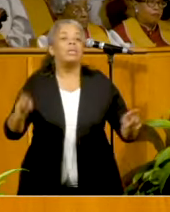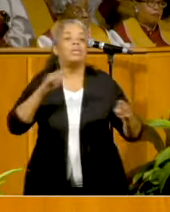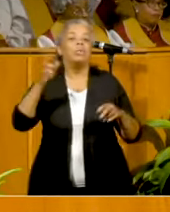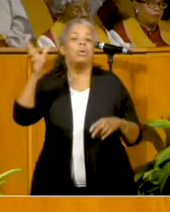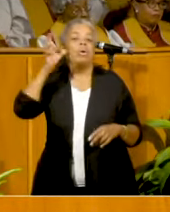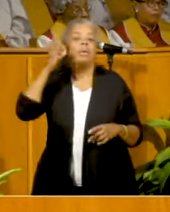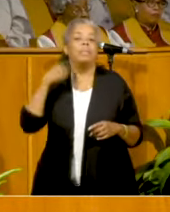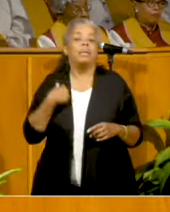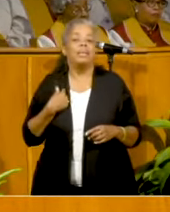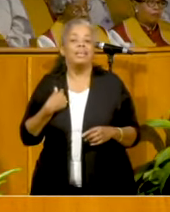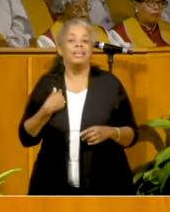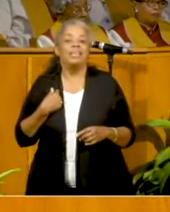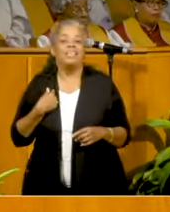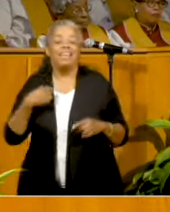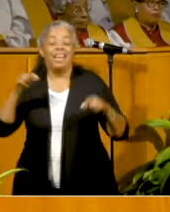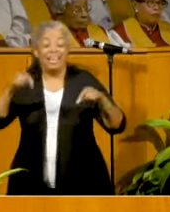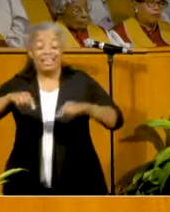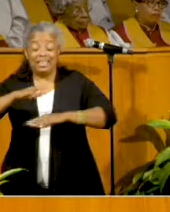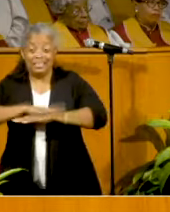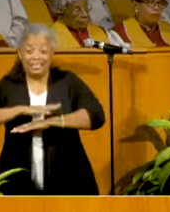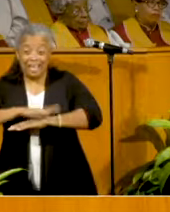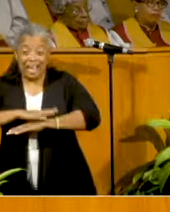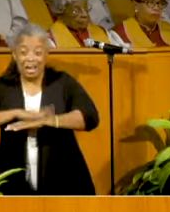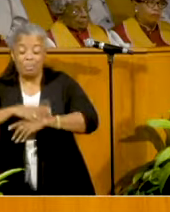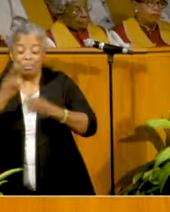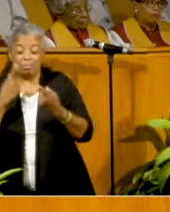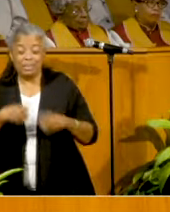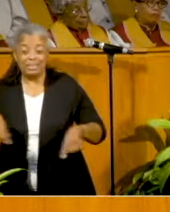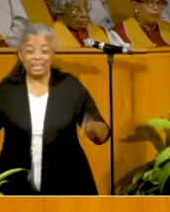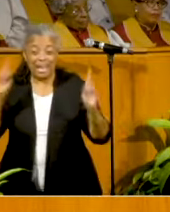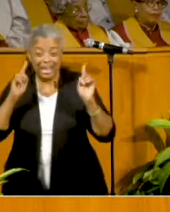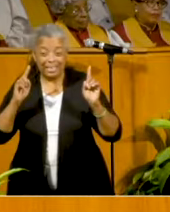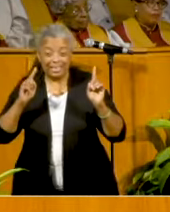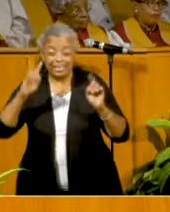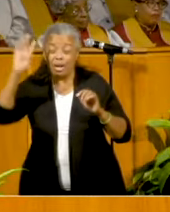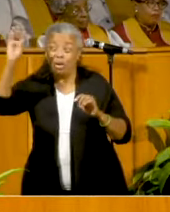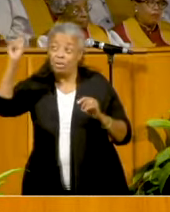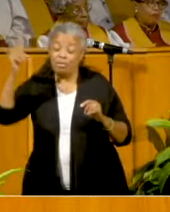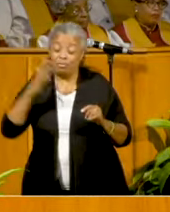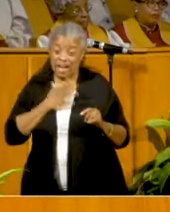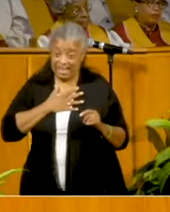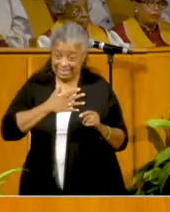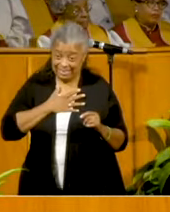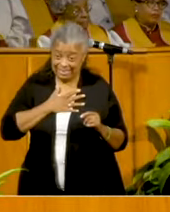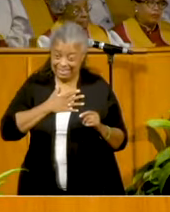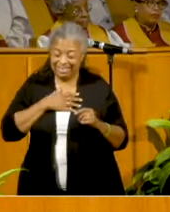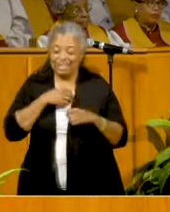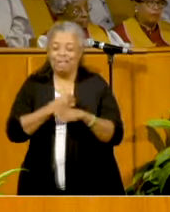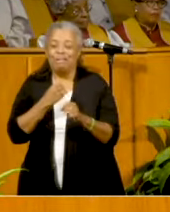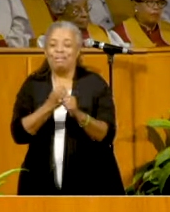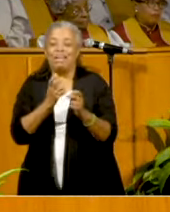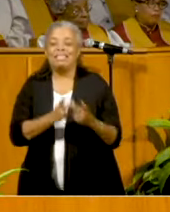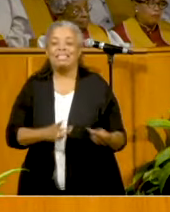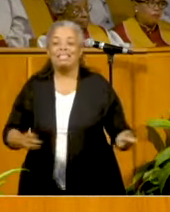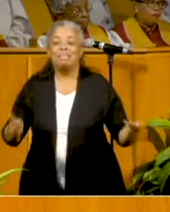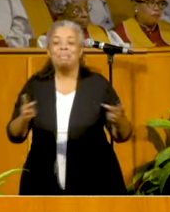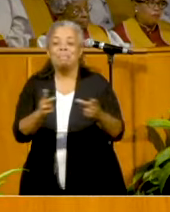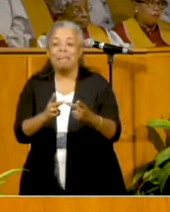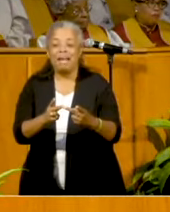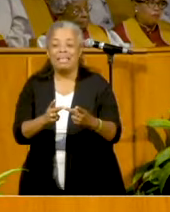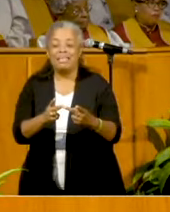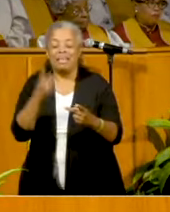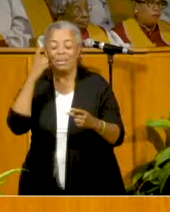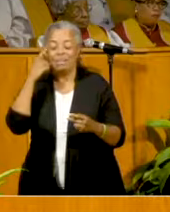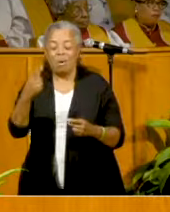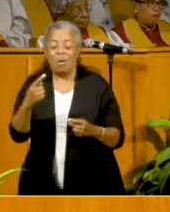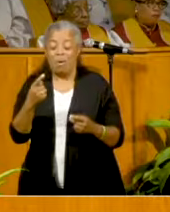you catch that this table proclaims grace creates space